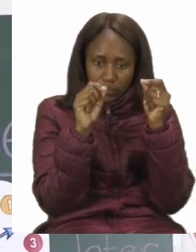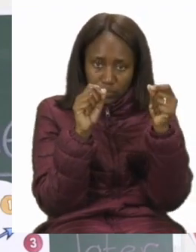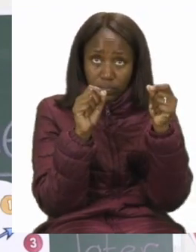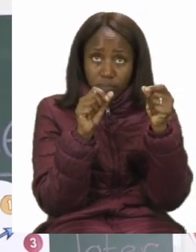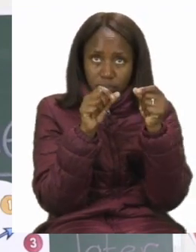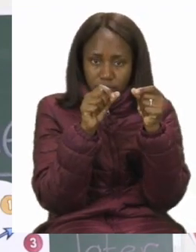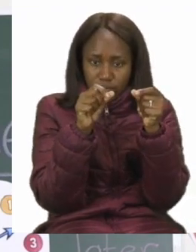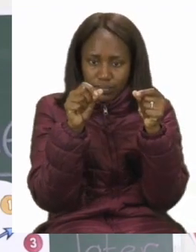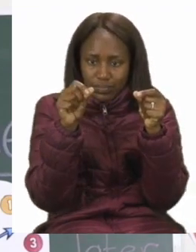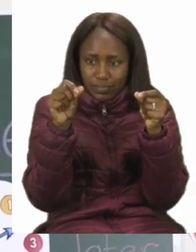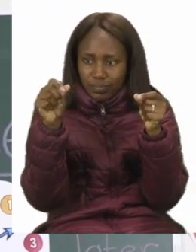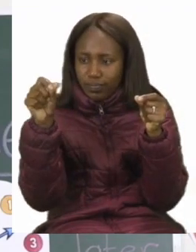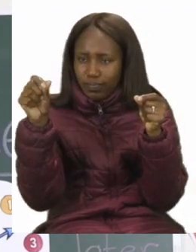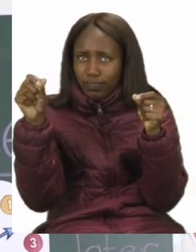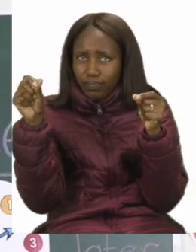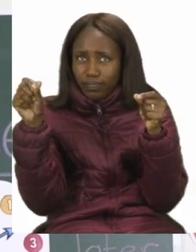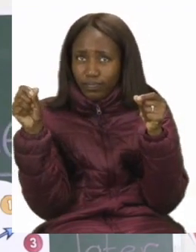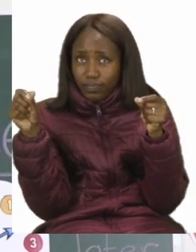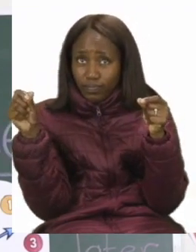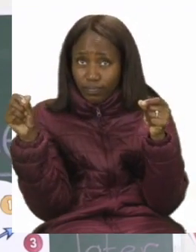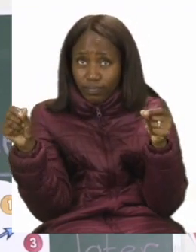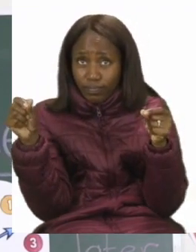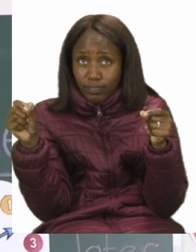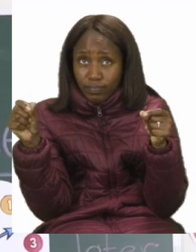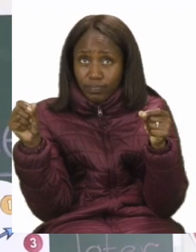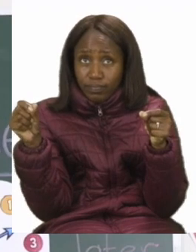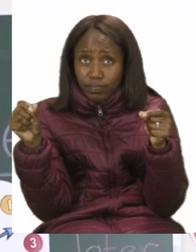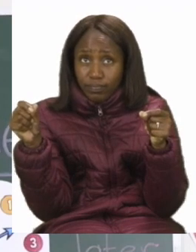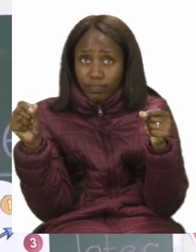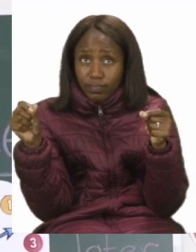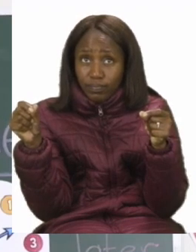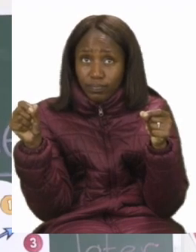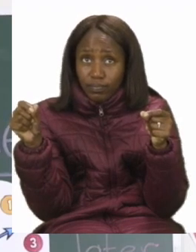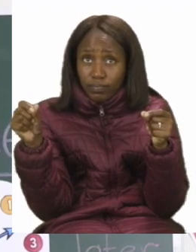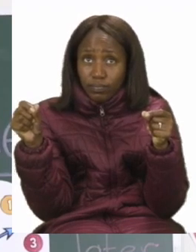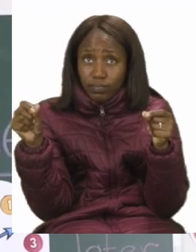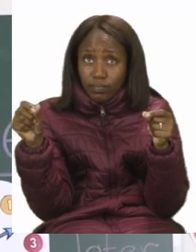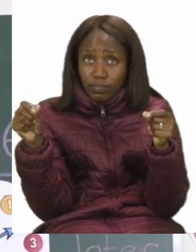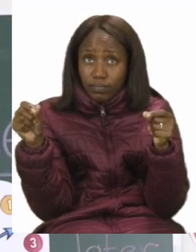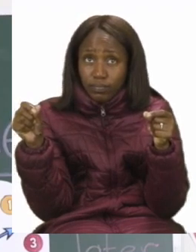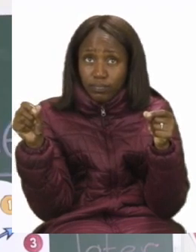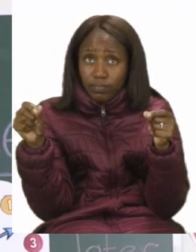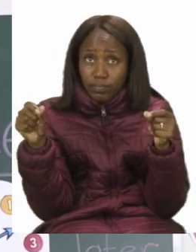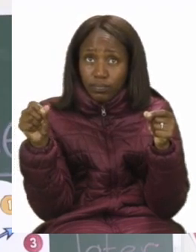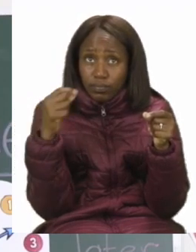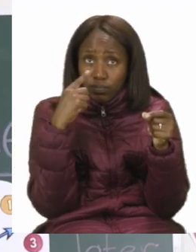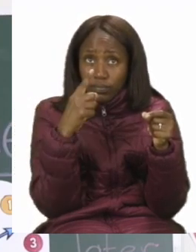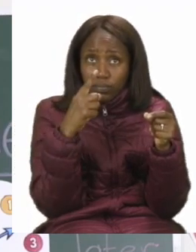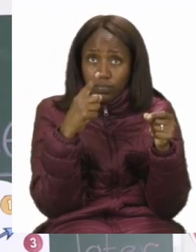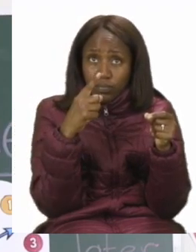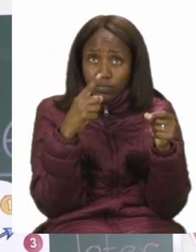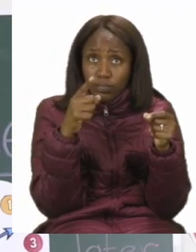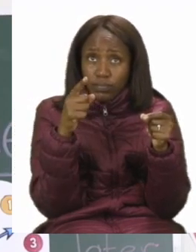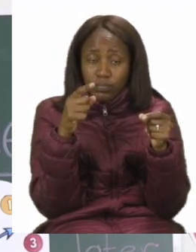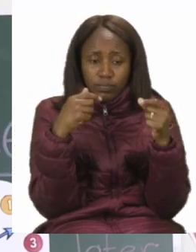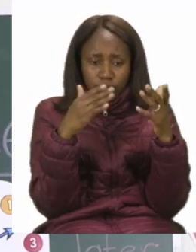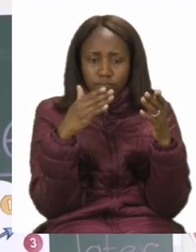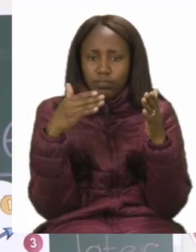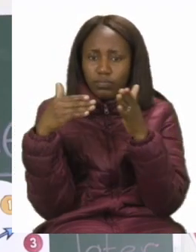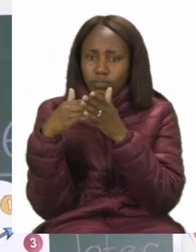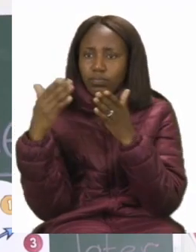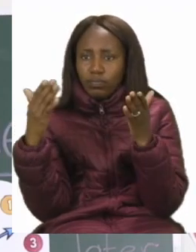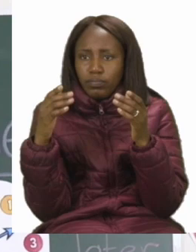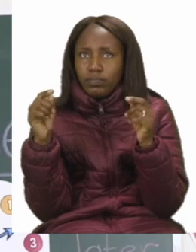hold it over your picture, and then you look at beginning and the